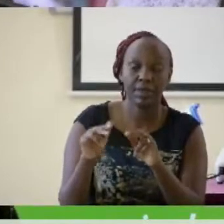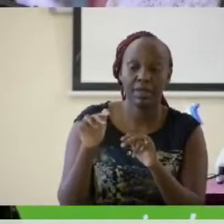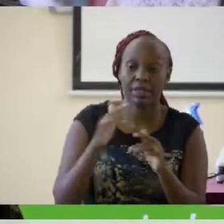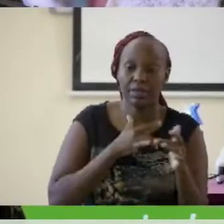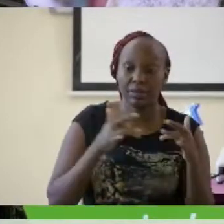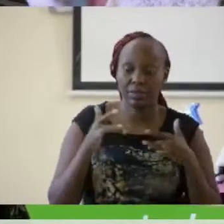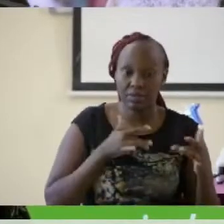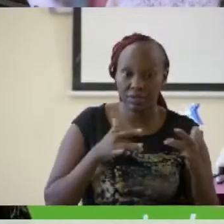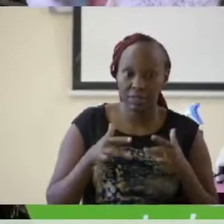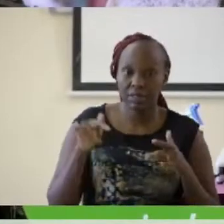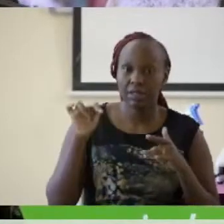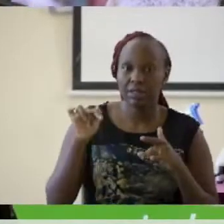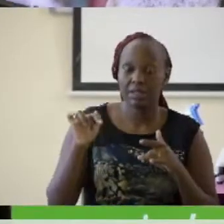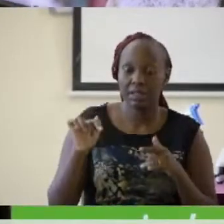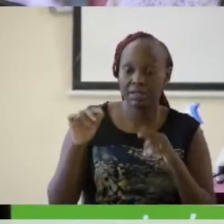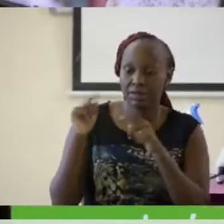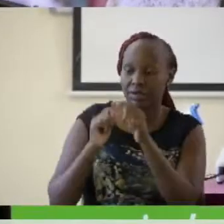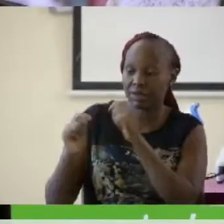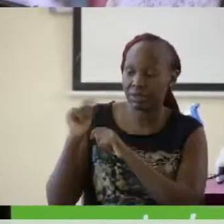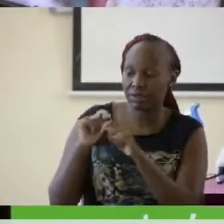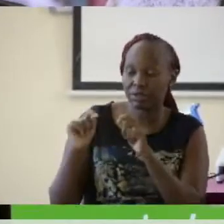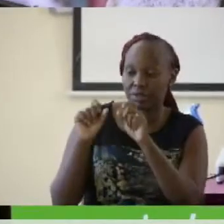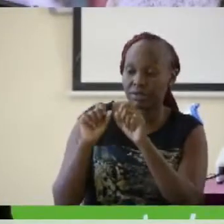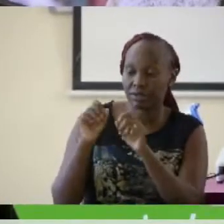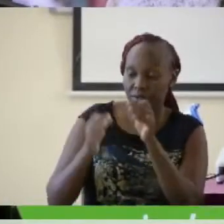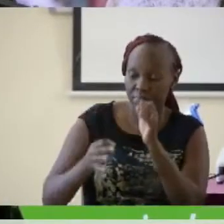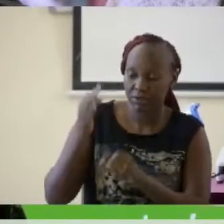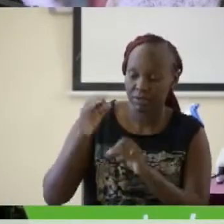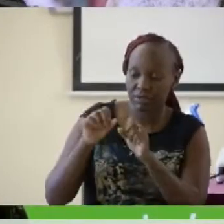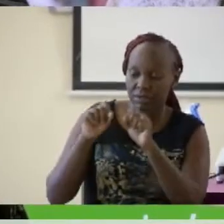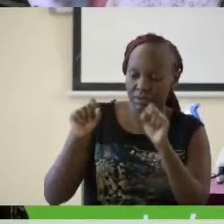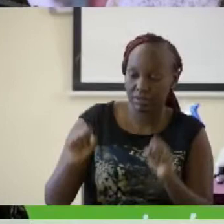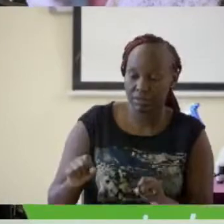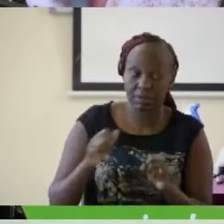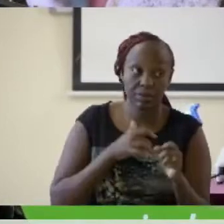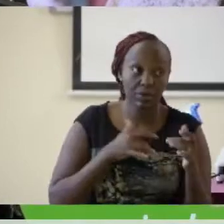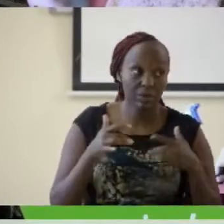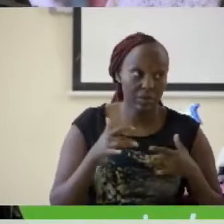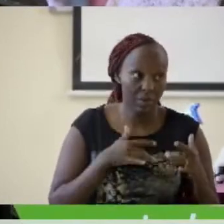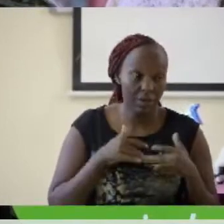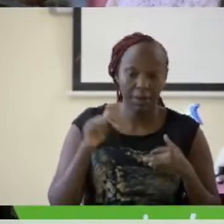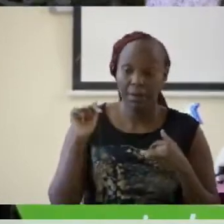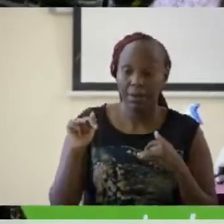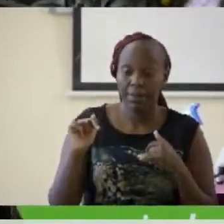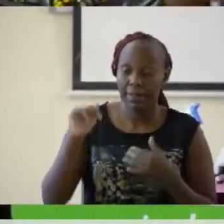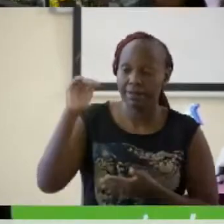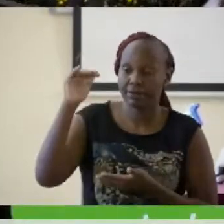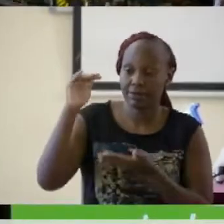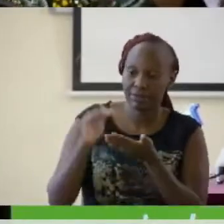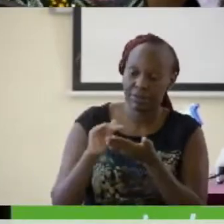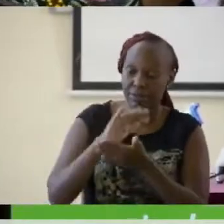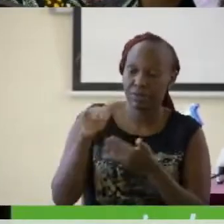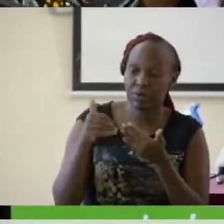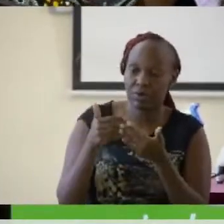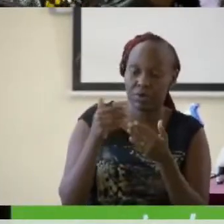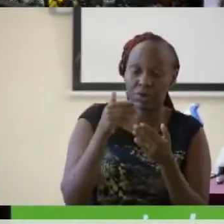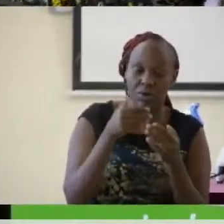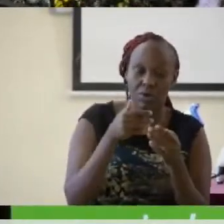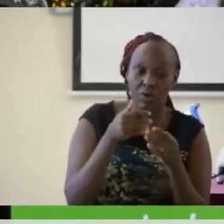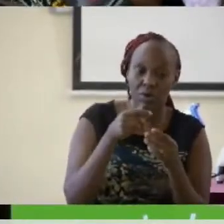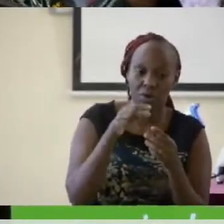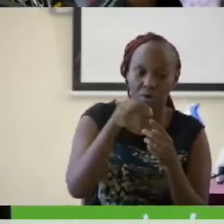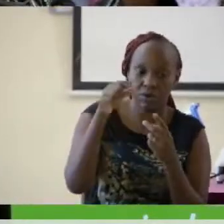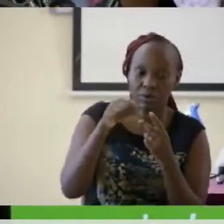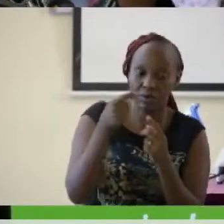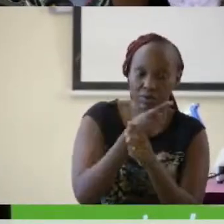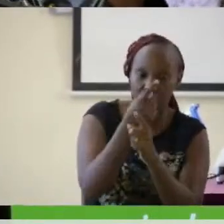insofar as matters traditional justice system are concerned. It has actually reduced all alternatives into